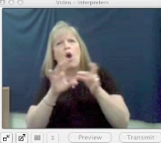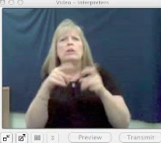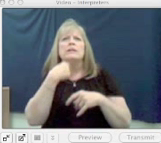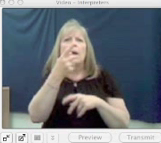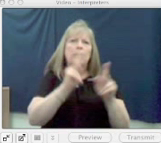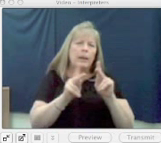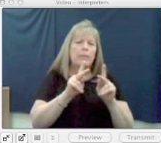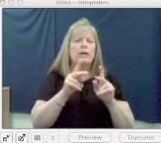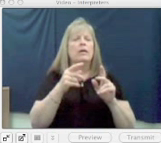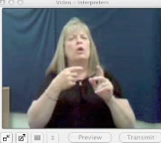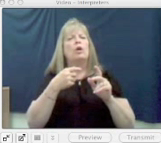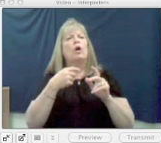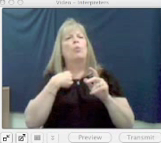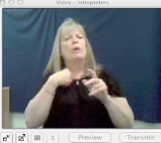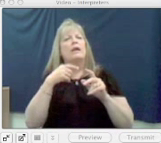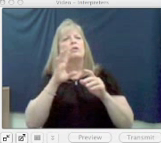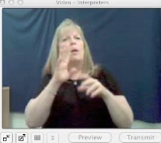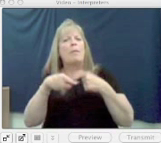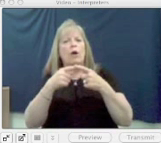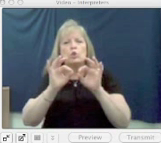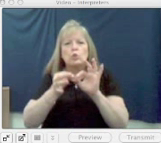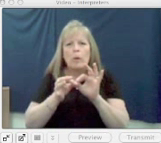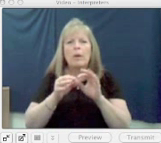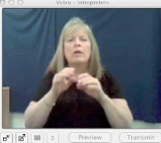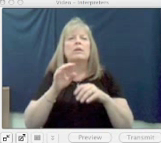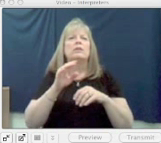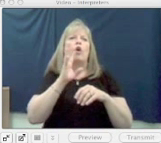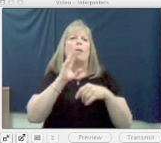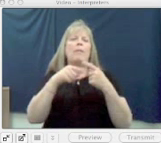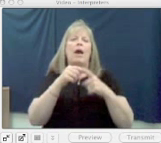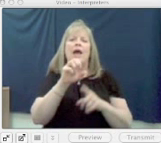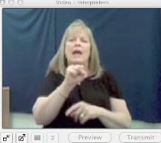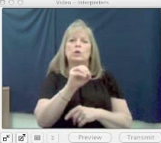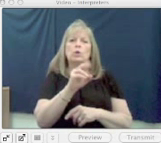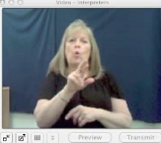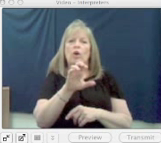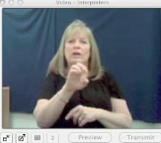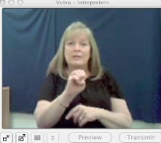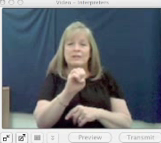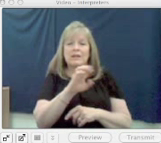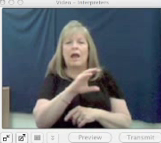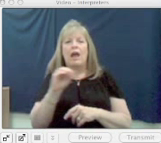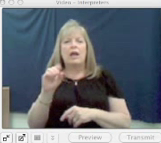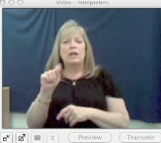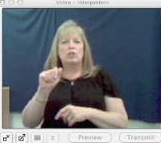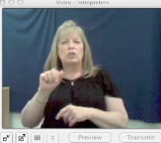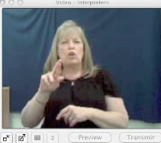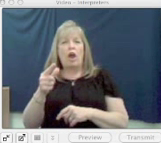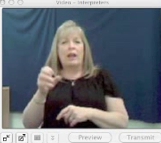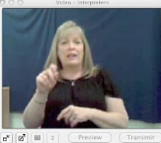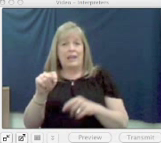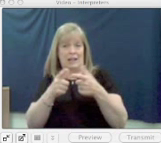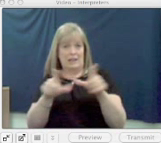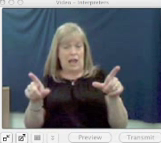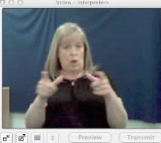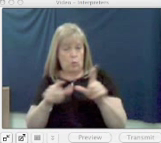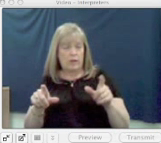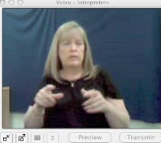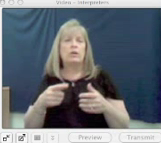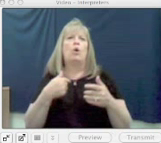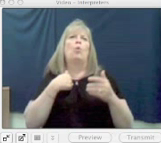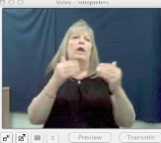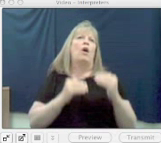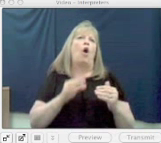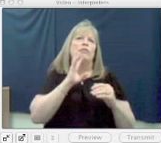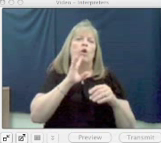using constructs such as source and target language. And we talk about interpreting and the ethics of interpreting